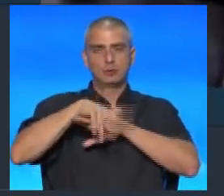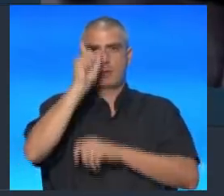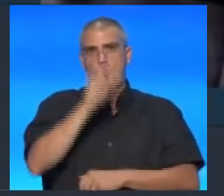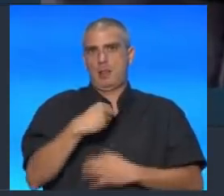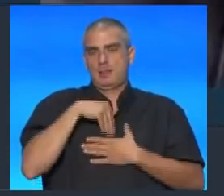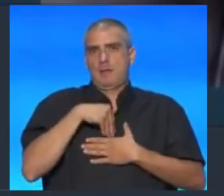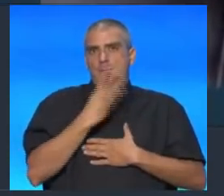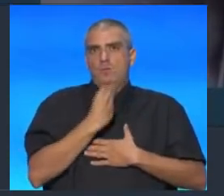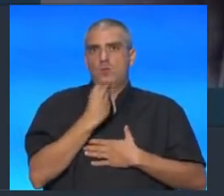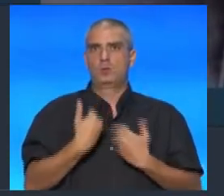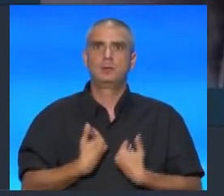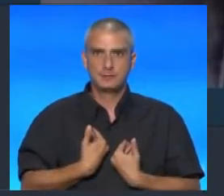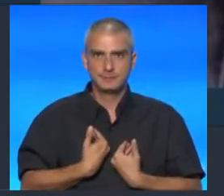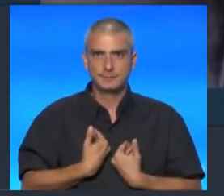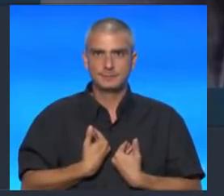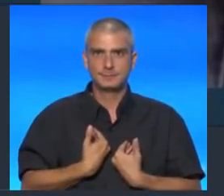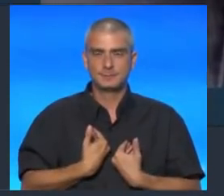soul.